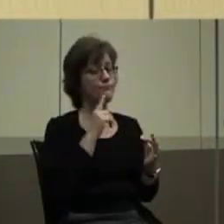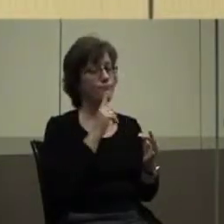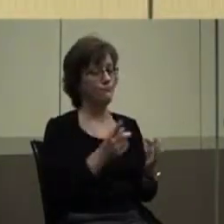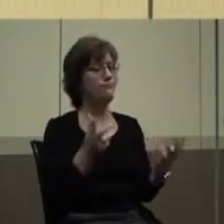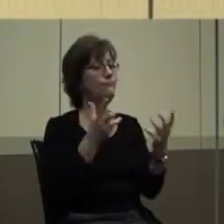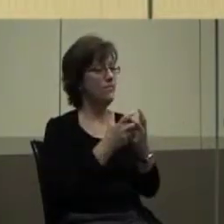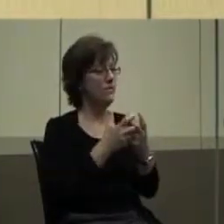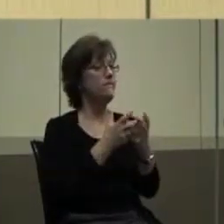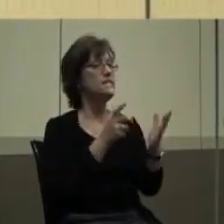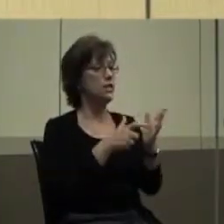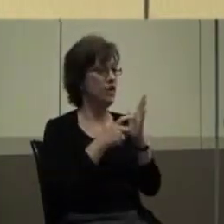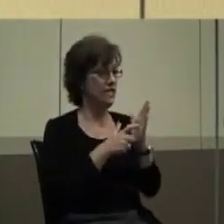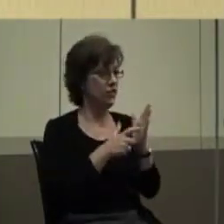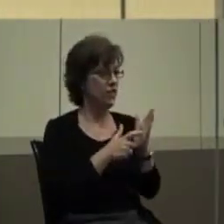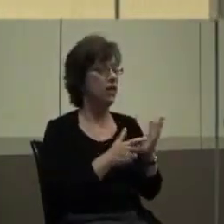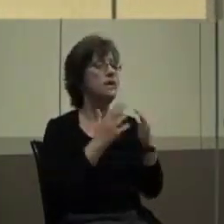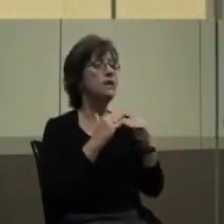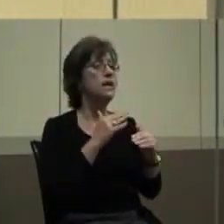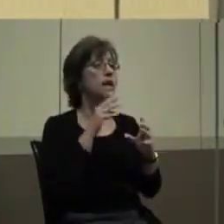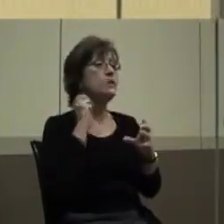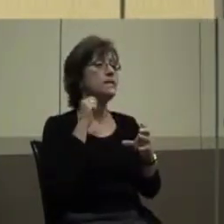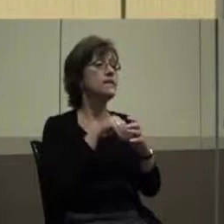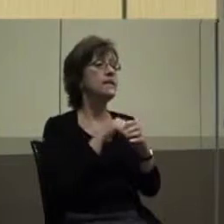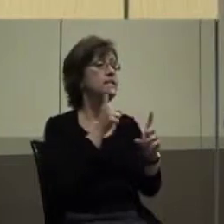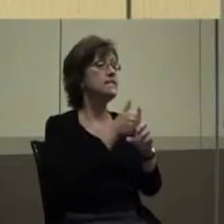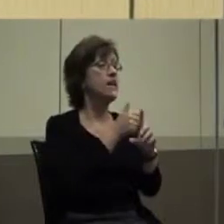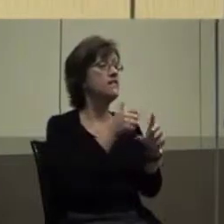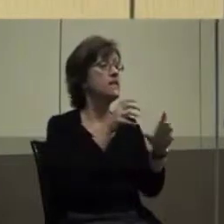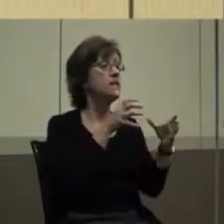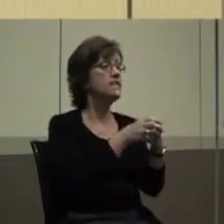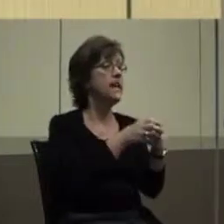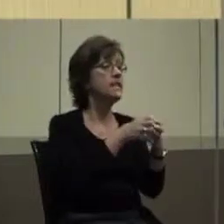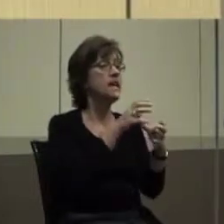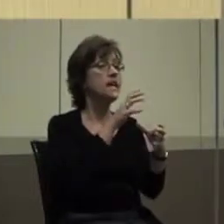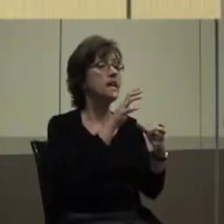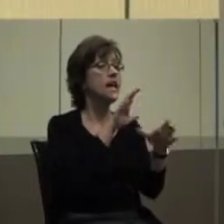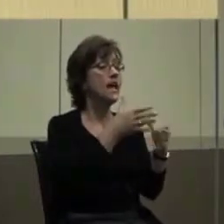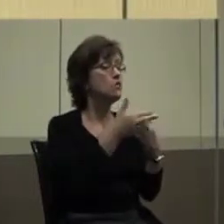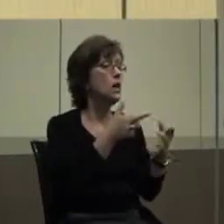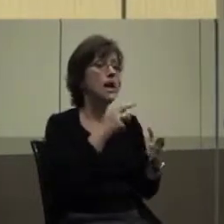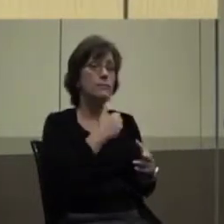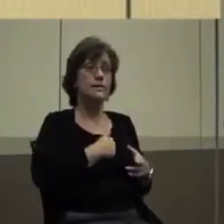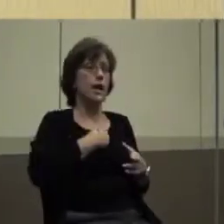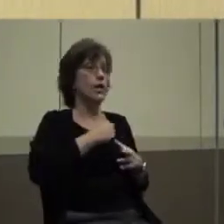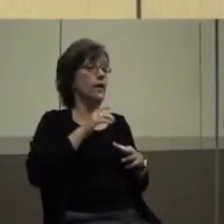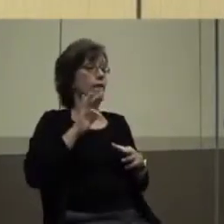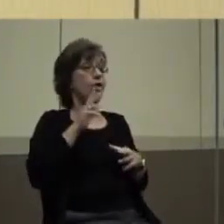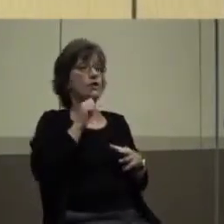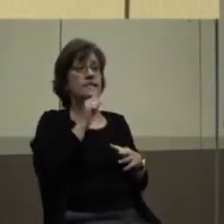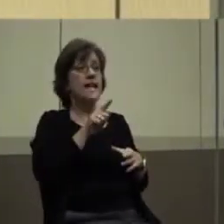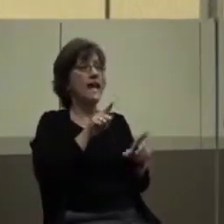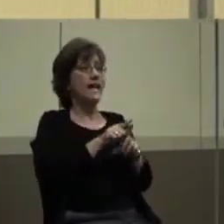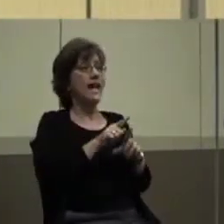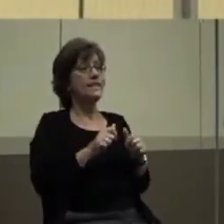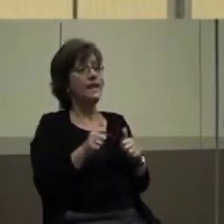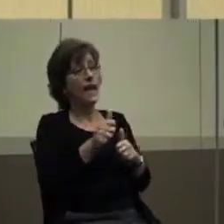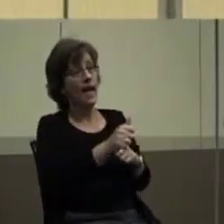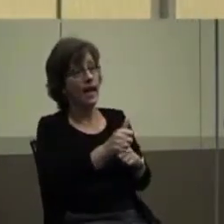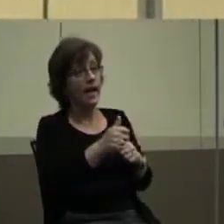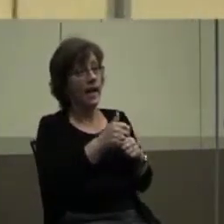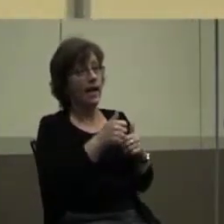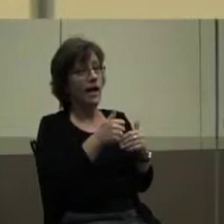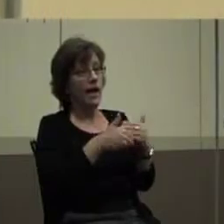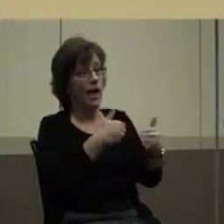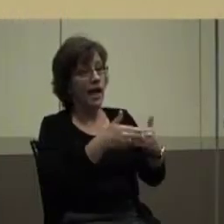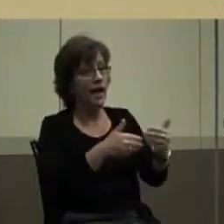criteria. He was in a self-contained classroom. I'm sorry that Florida is not as ahead in inclusion, and especially at that time. They're getting better, but we still have a lot of work